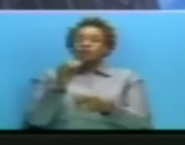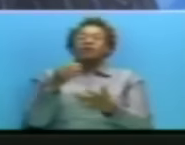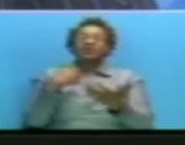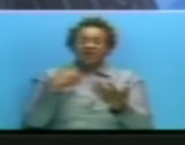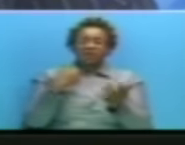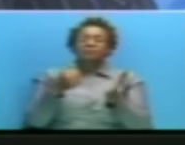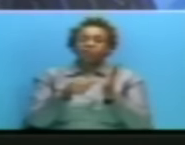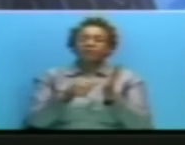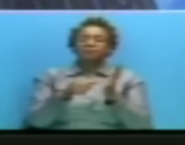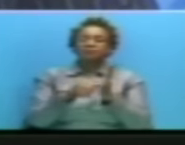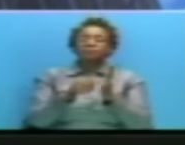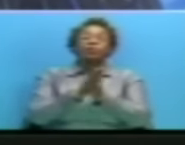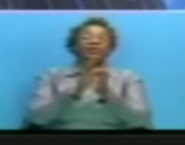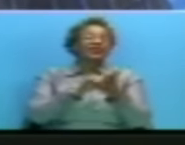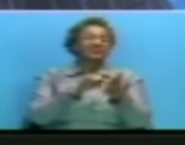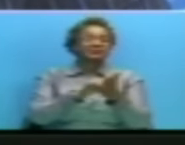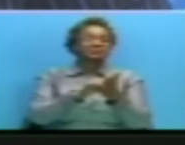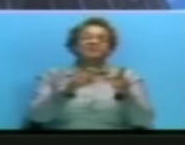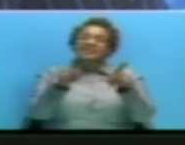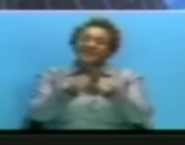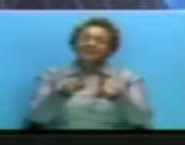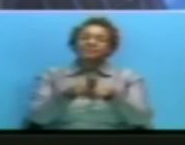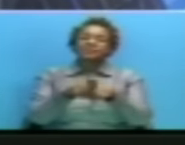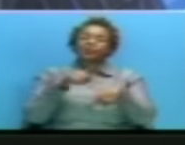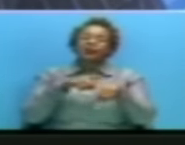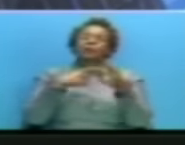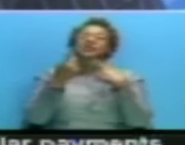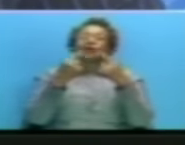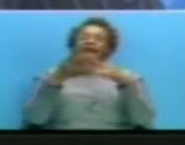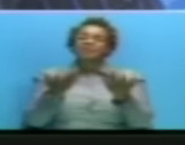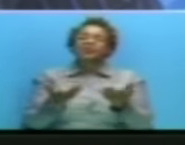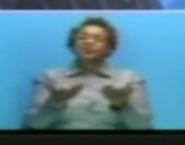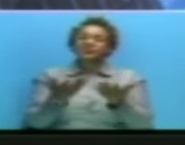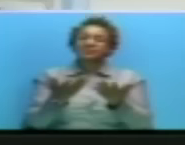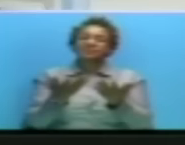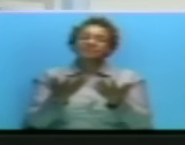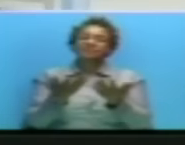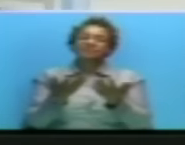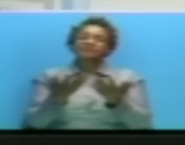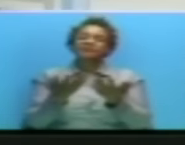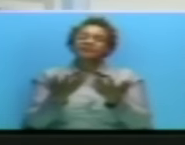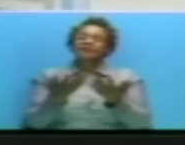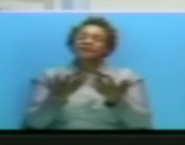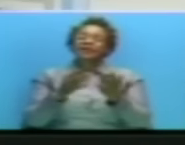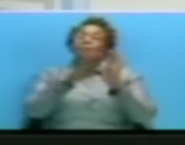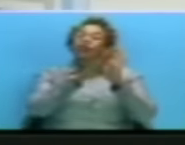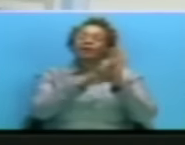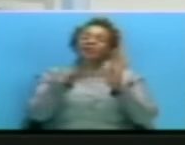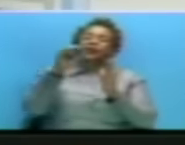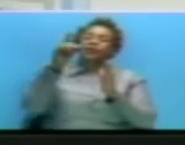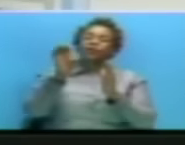been problems with that. Even when we talk about the programming code,